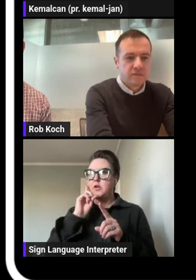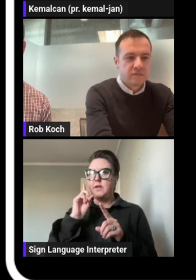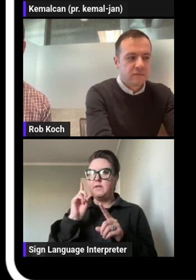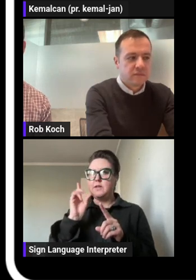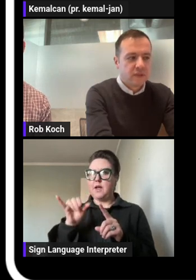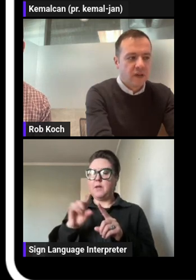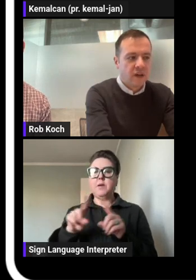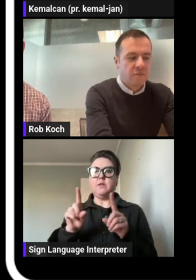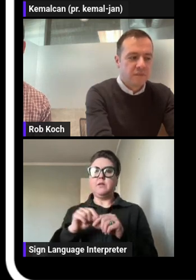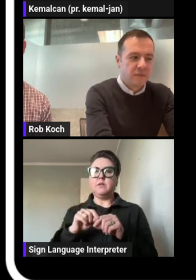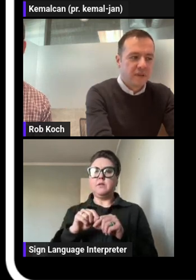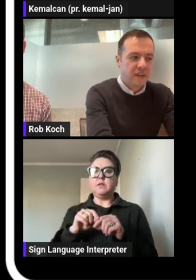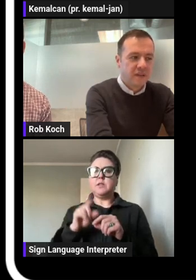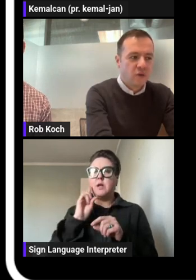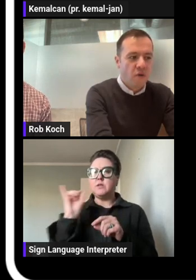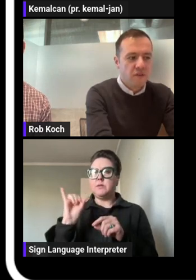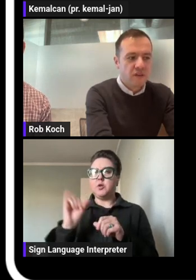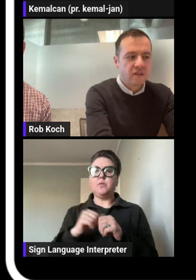things.